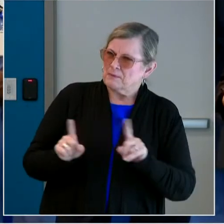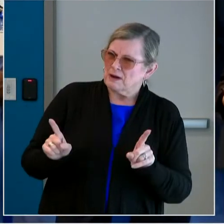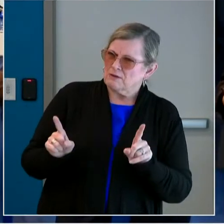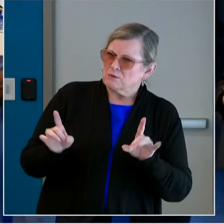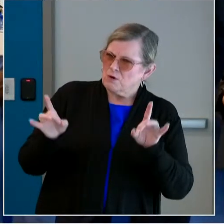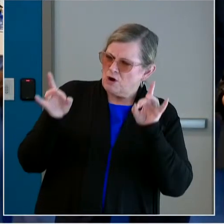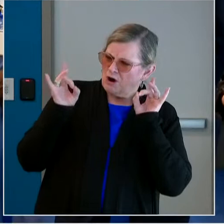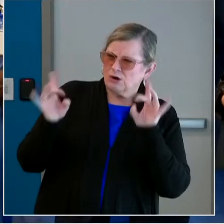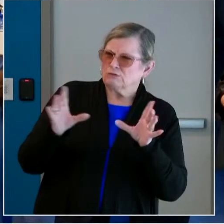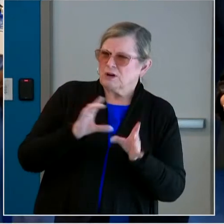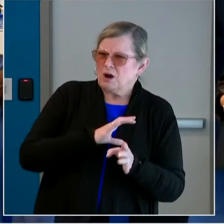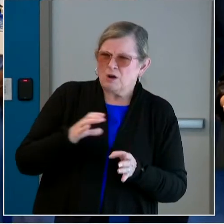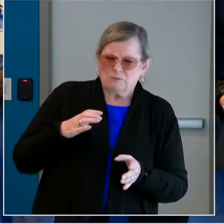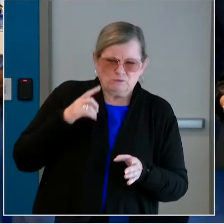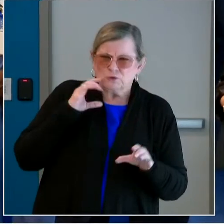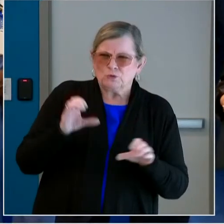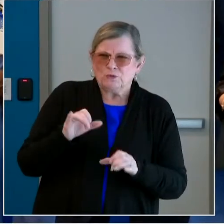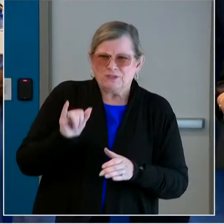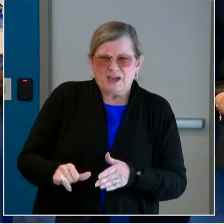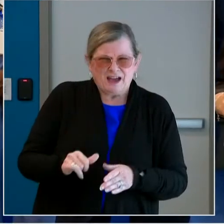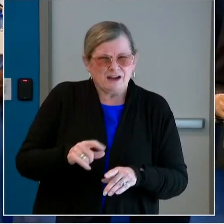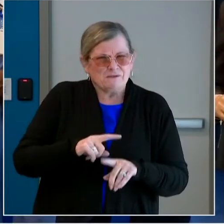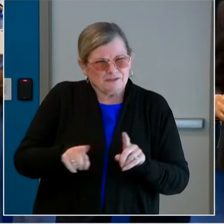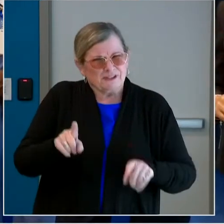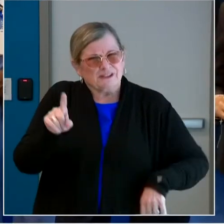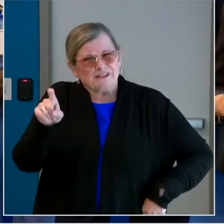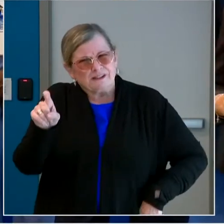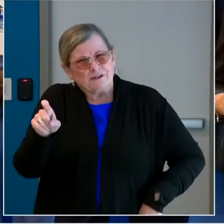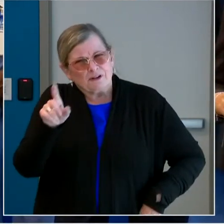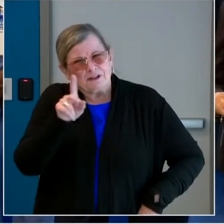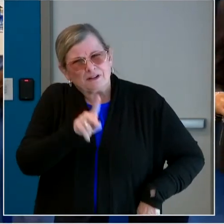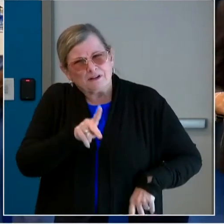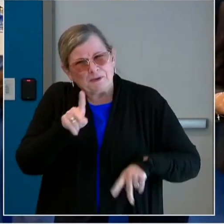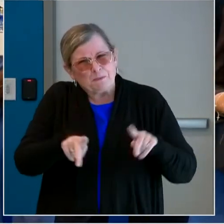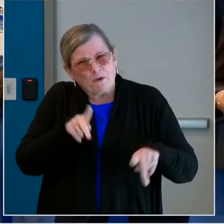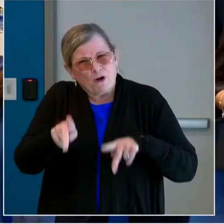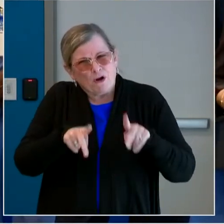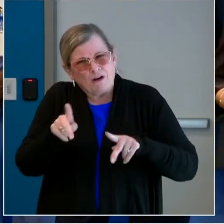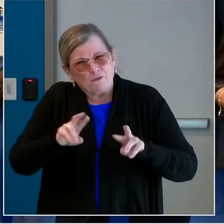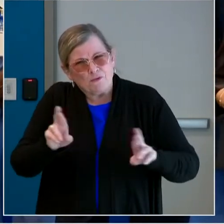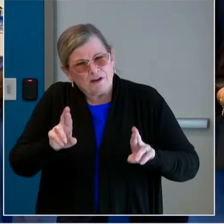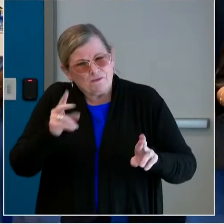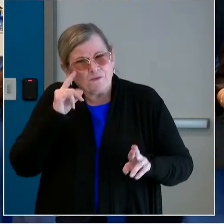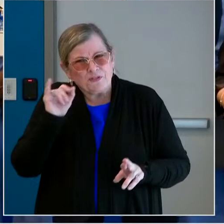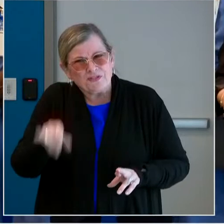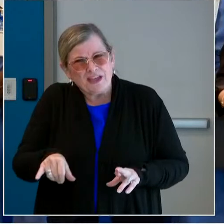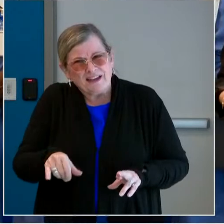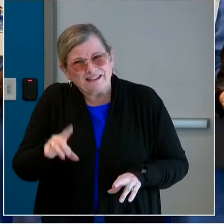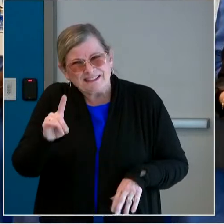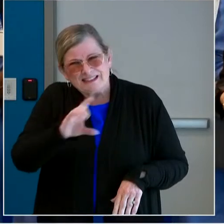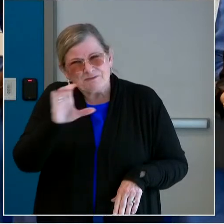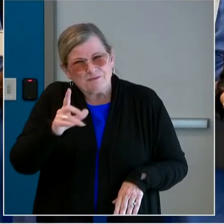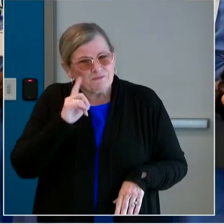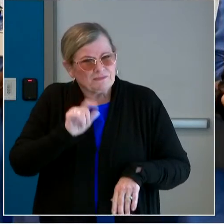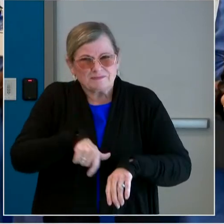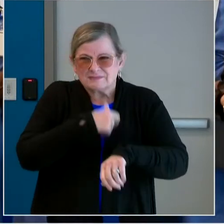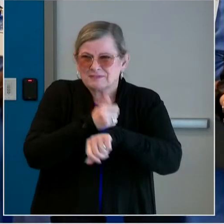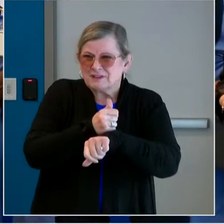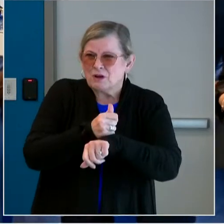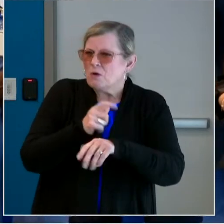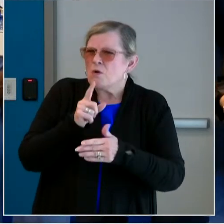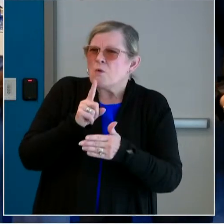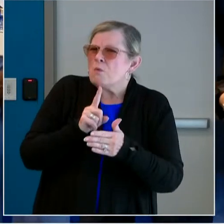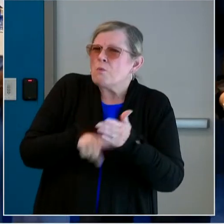Planned Parenthood prepared for that possibility in the district? I mean, are there any plans in place? Like, what's the direct impact on your operations